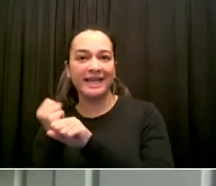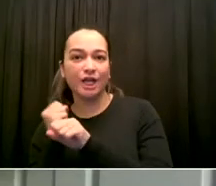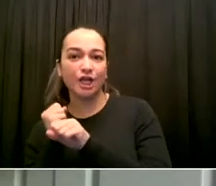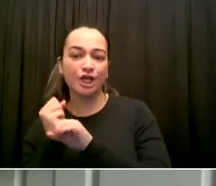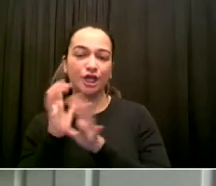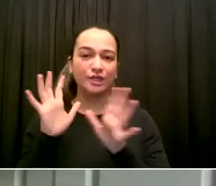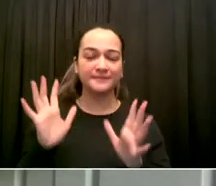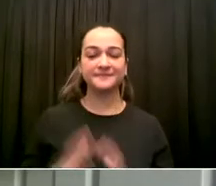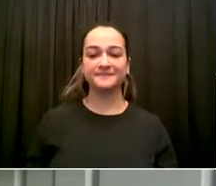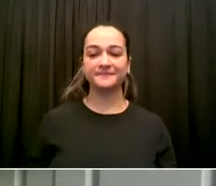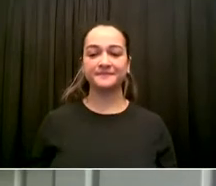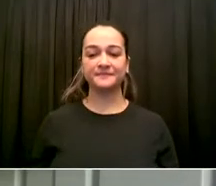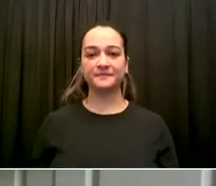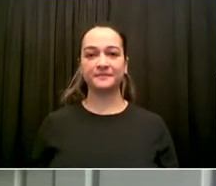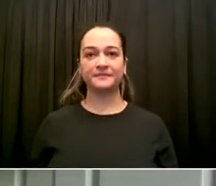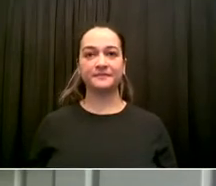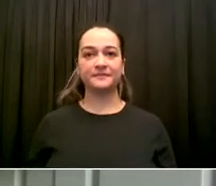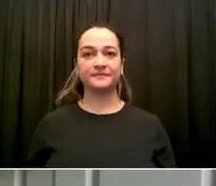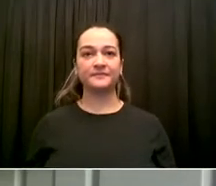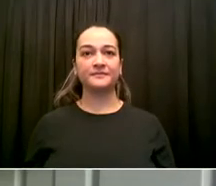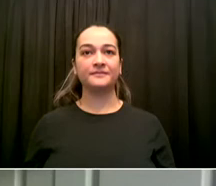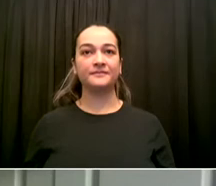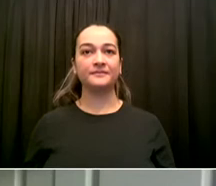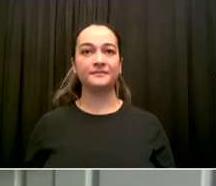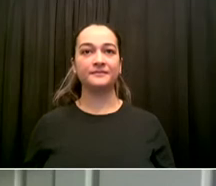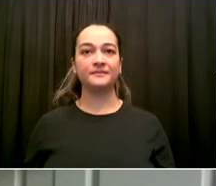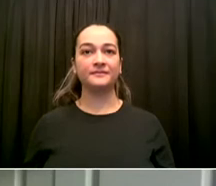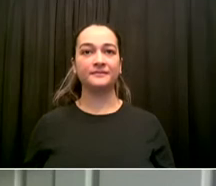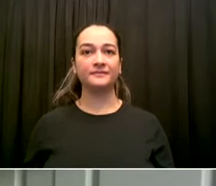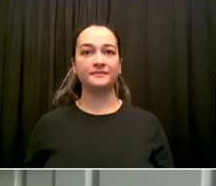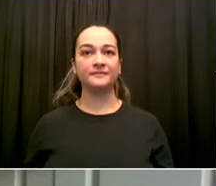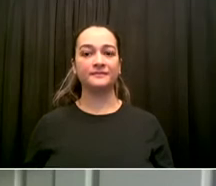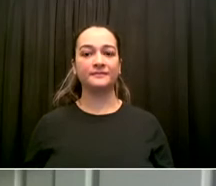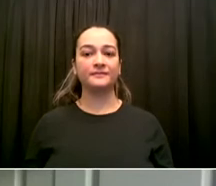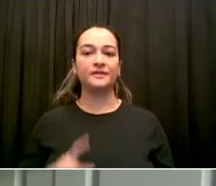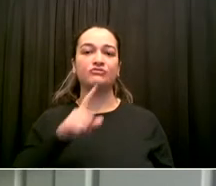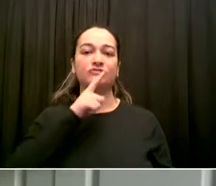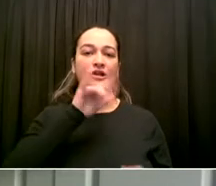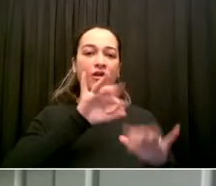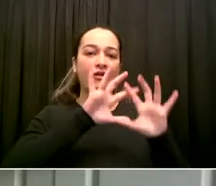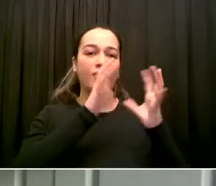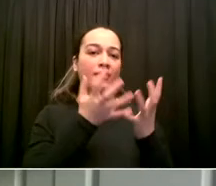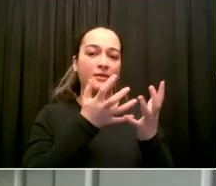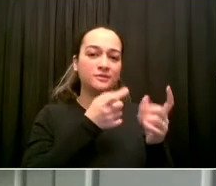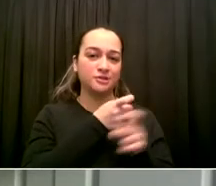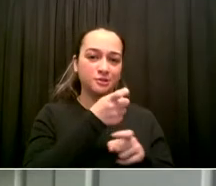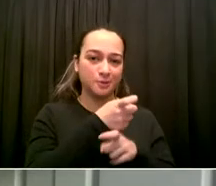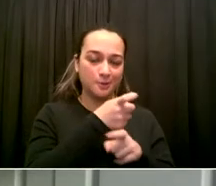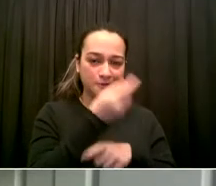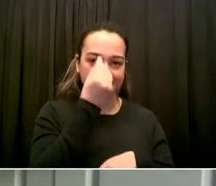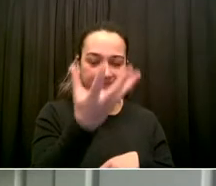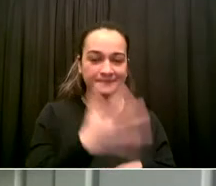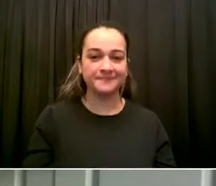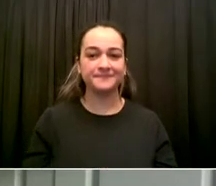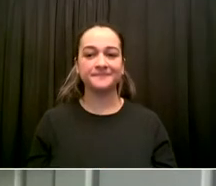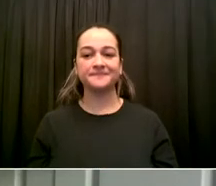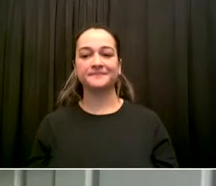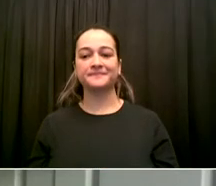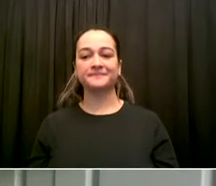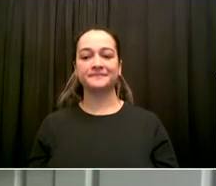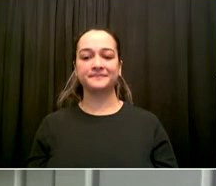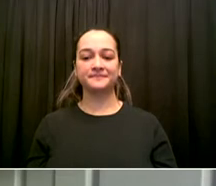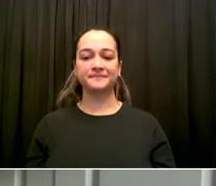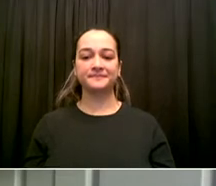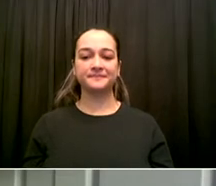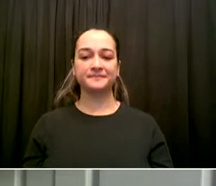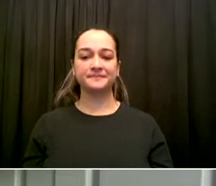video of Clayton Kershaw striking out Nick Pivetta, because nothing screams America's pastime